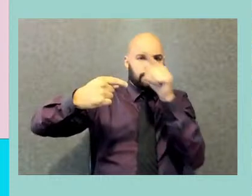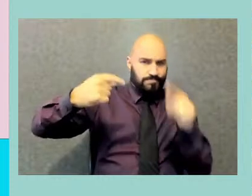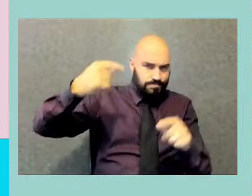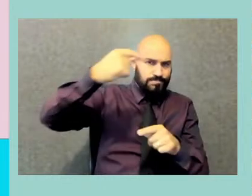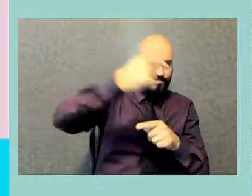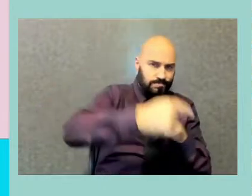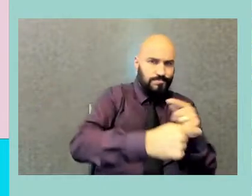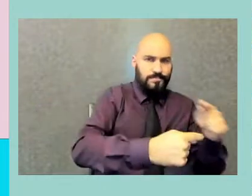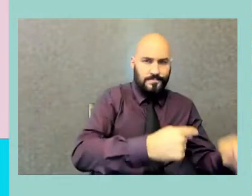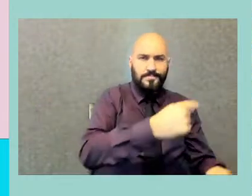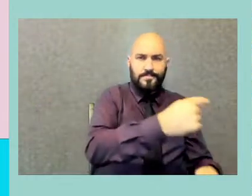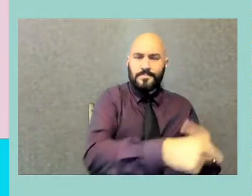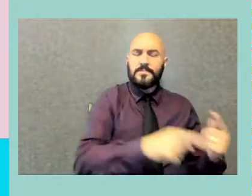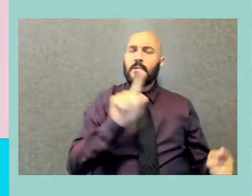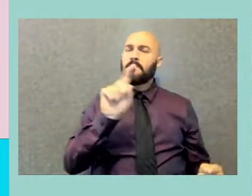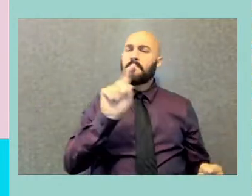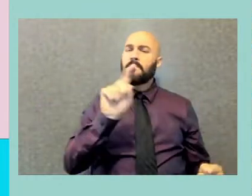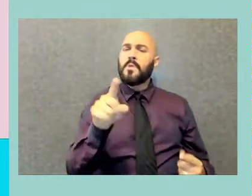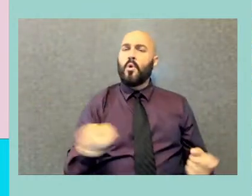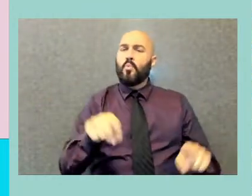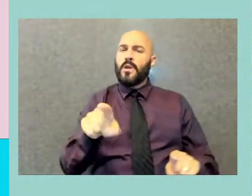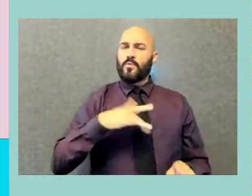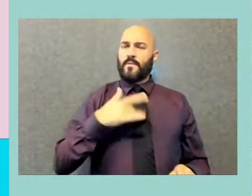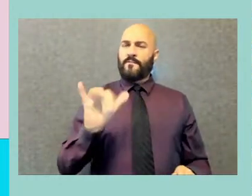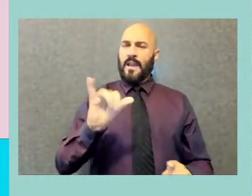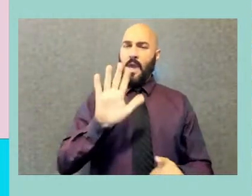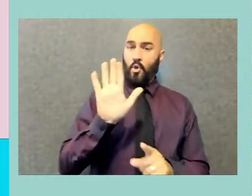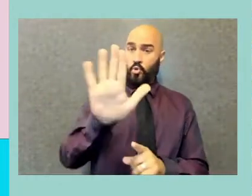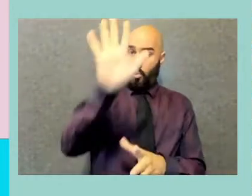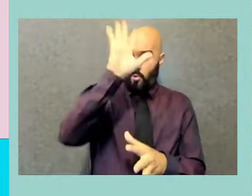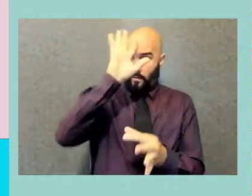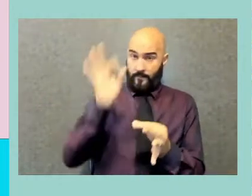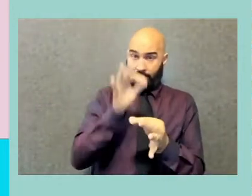ownership of your faith for the first time?